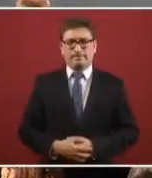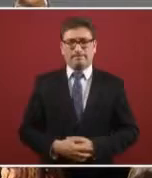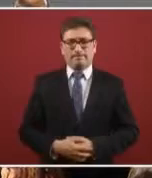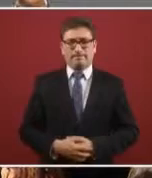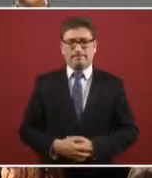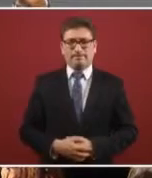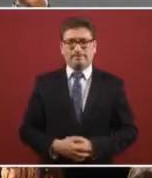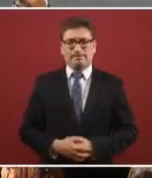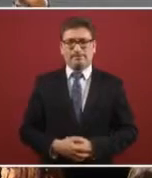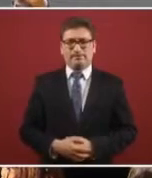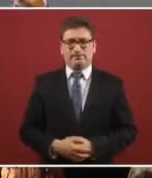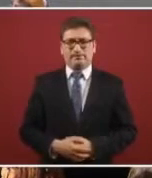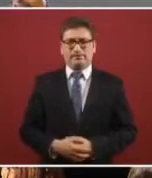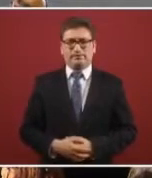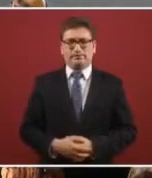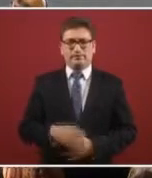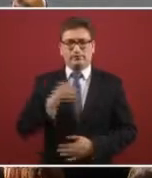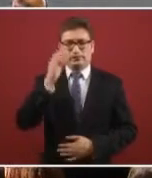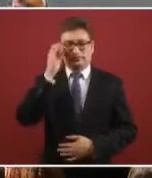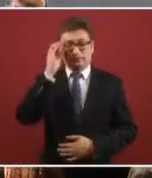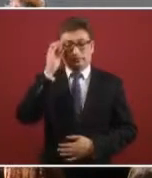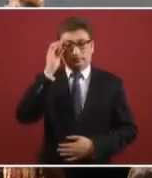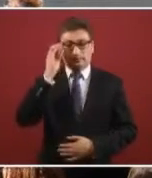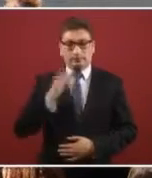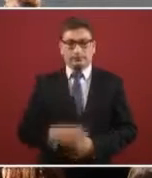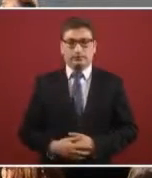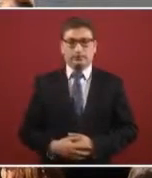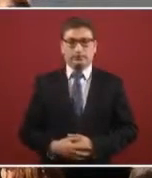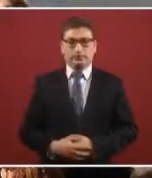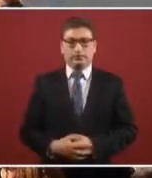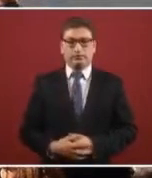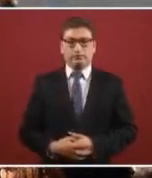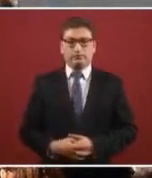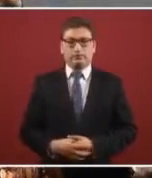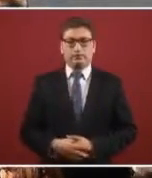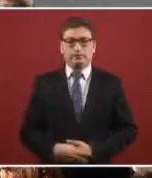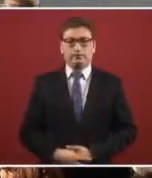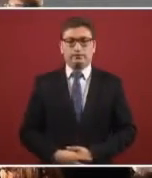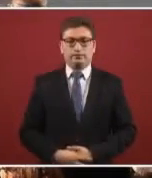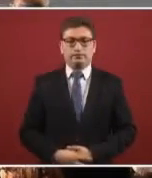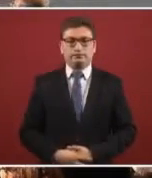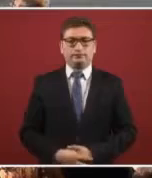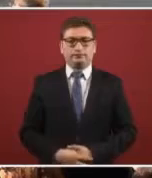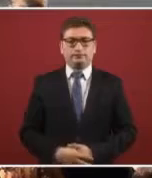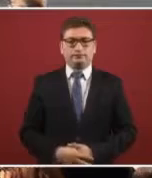Sigue. Continue. Sigue más largo. Sí. Yes, there is more.